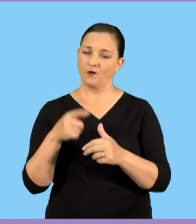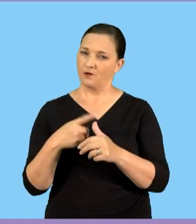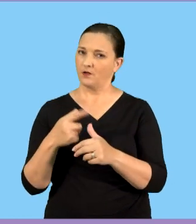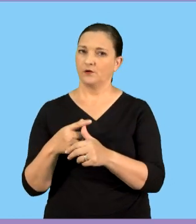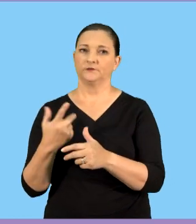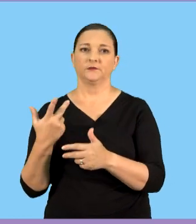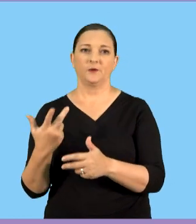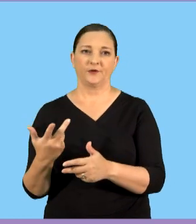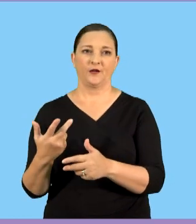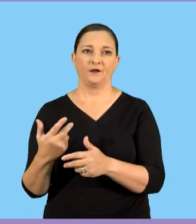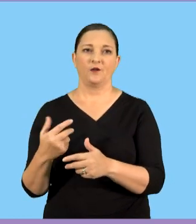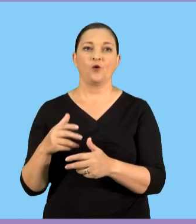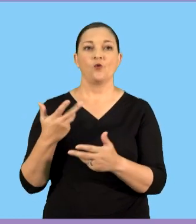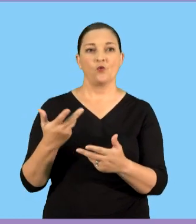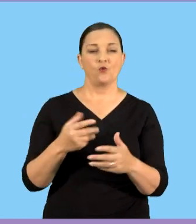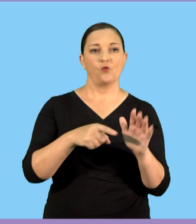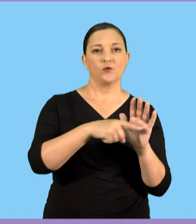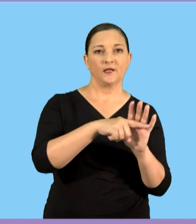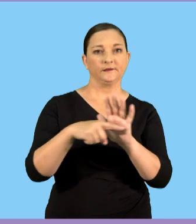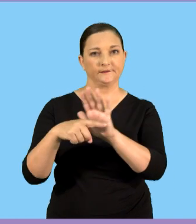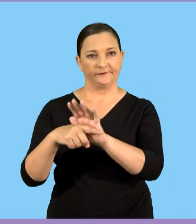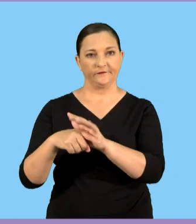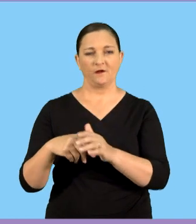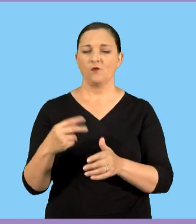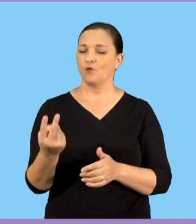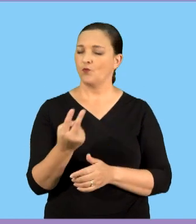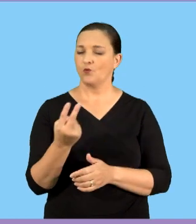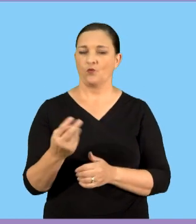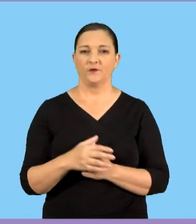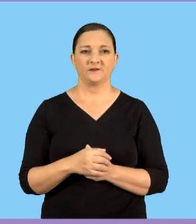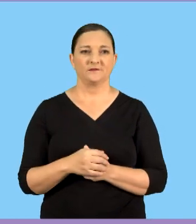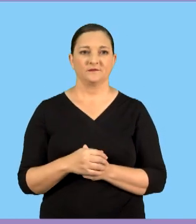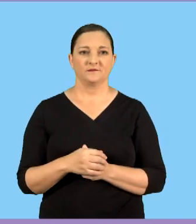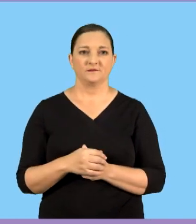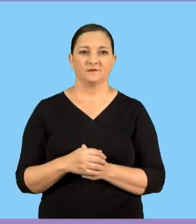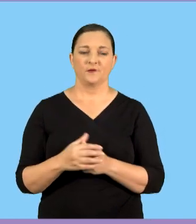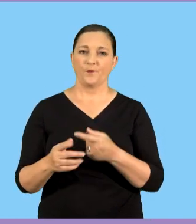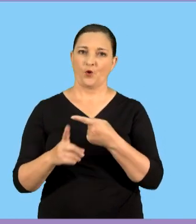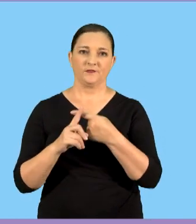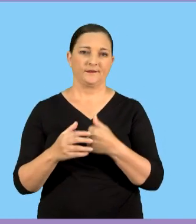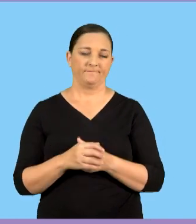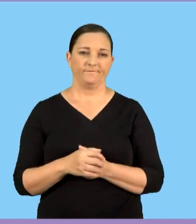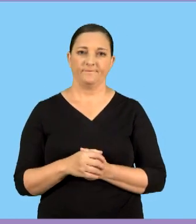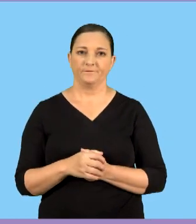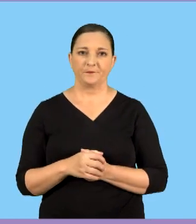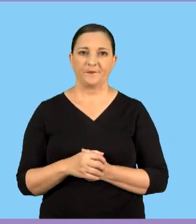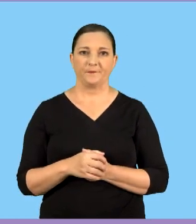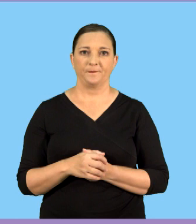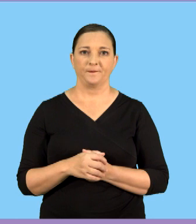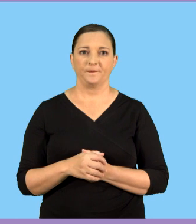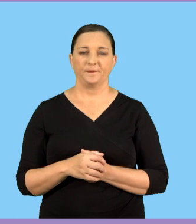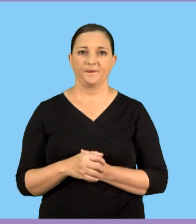So as you can see there, whether we are squaring a positive number or a negative number, our answer is always